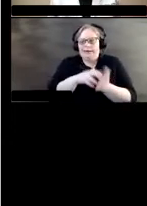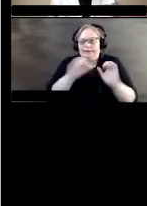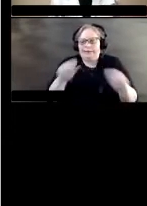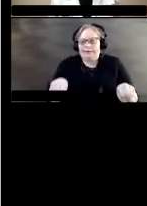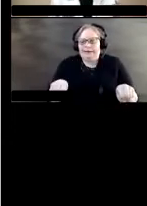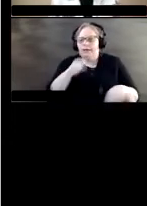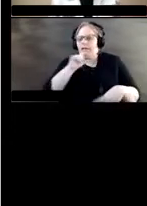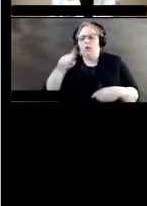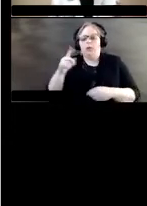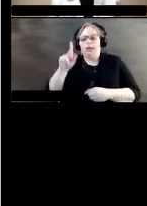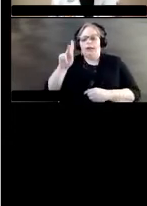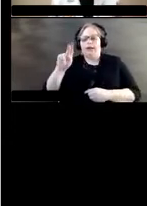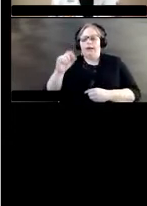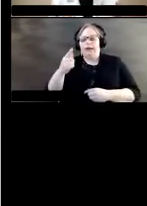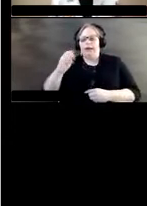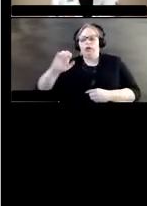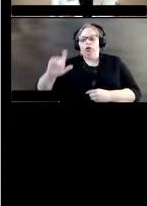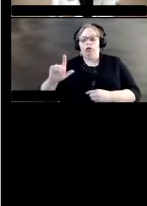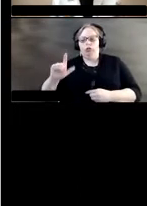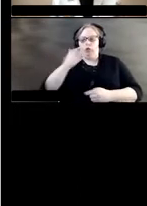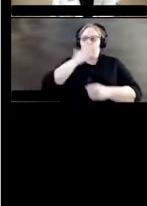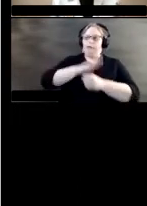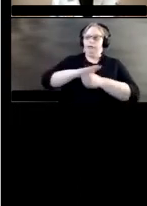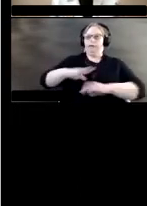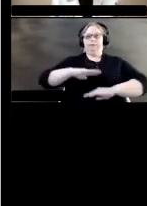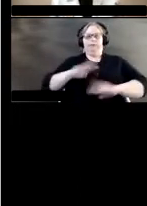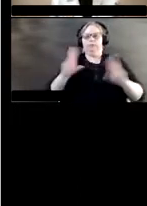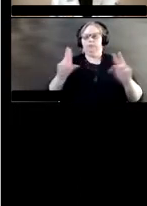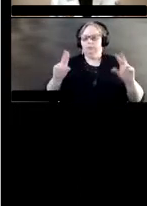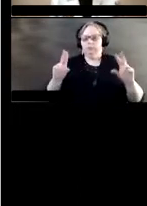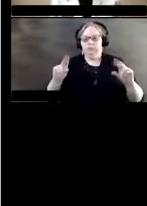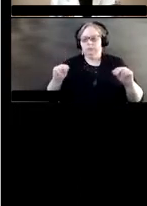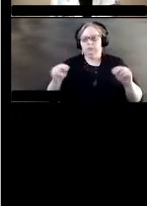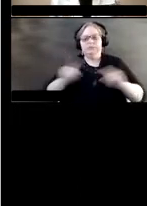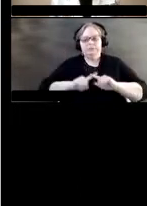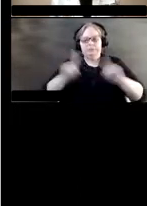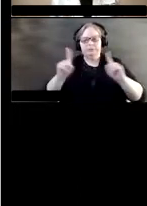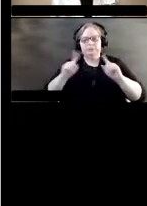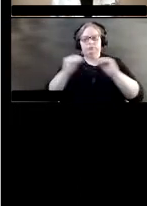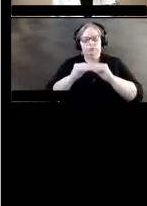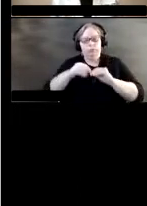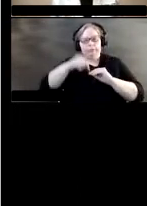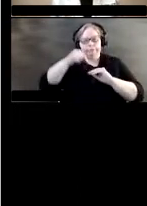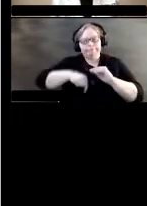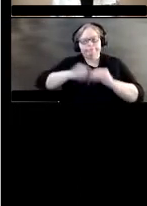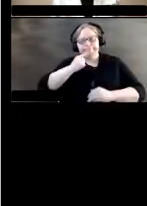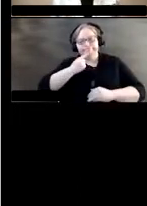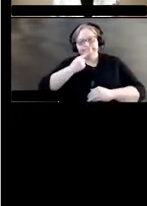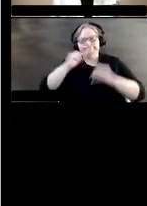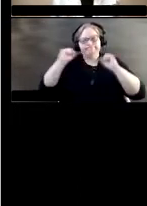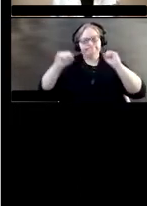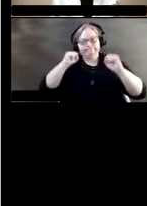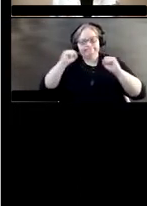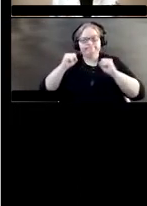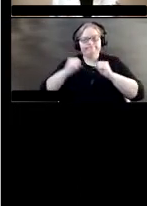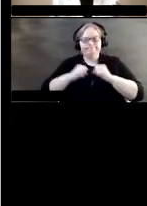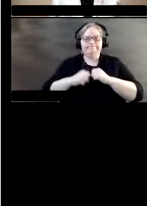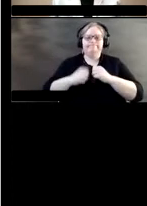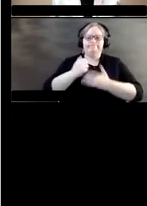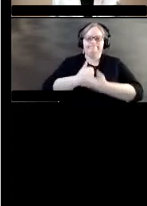Kegels. It's very specialized. So that's always an option as well. Bowels in Parkinson's, like I